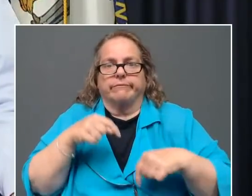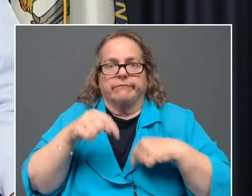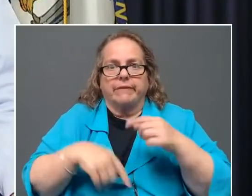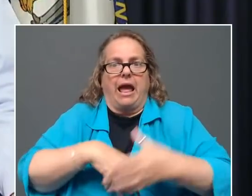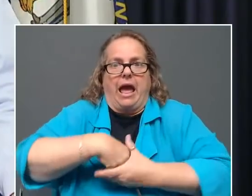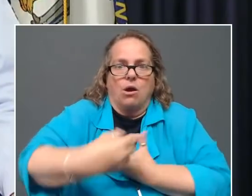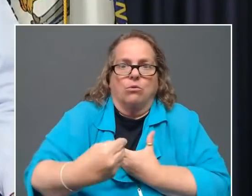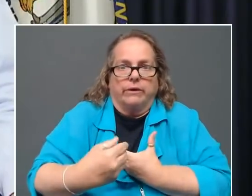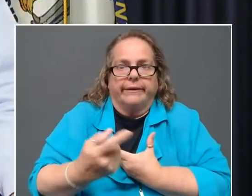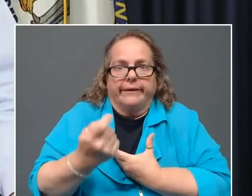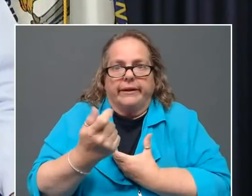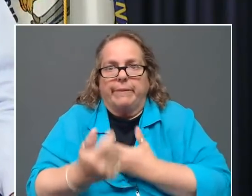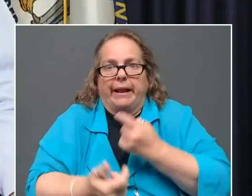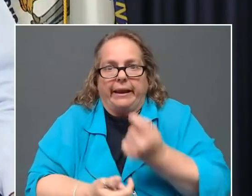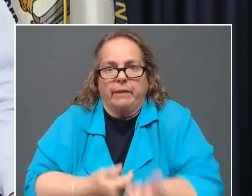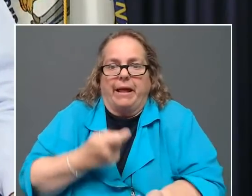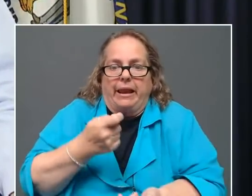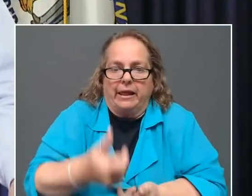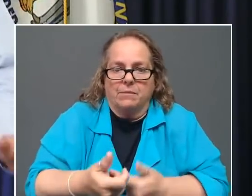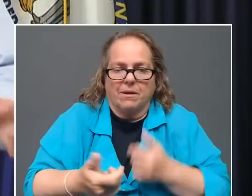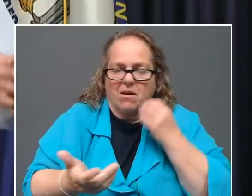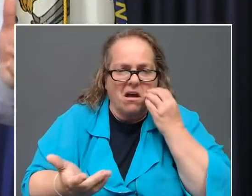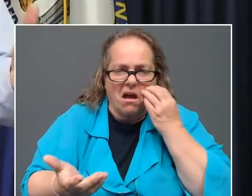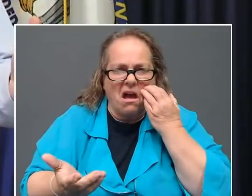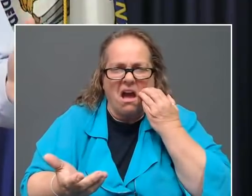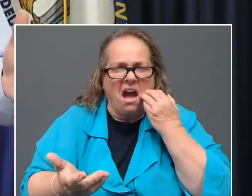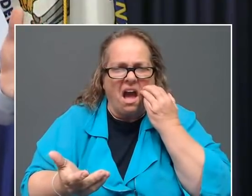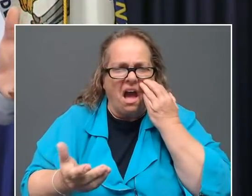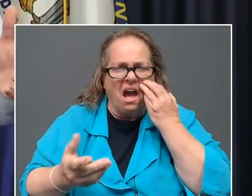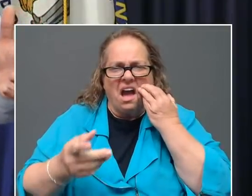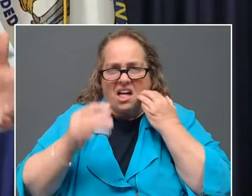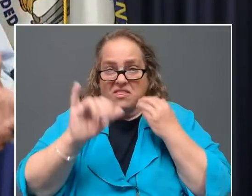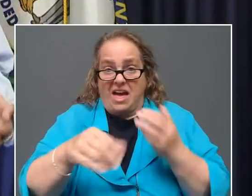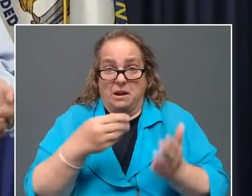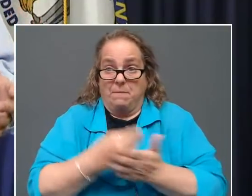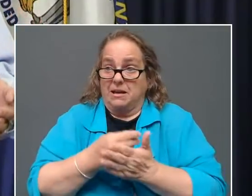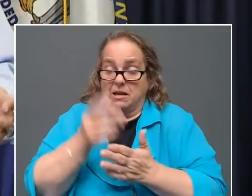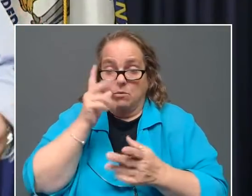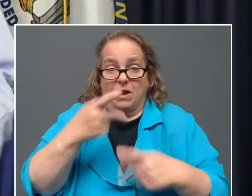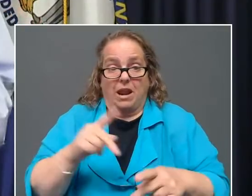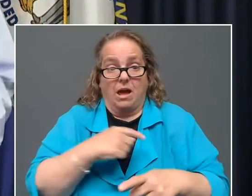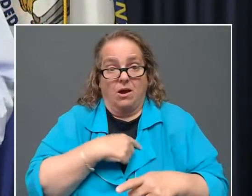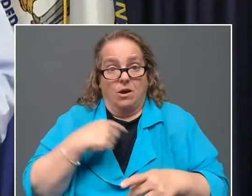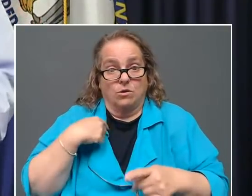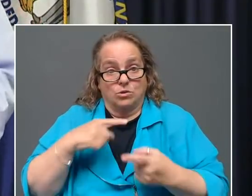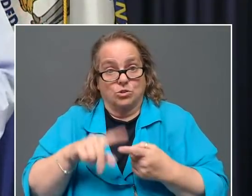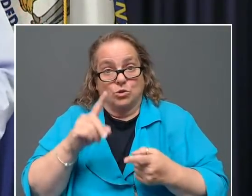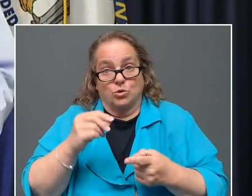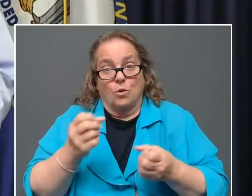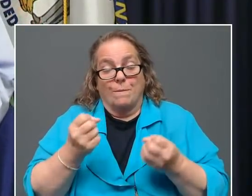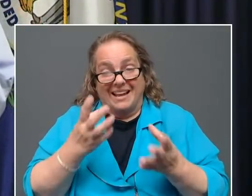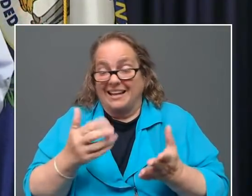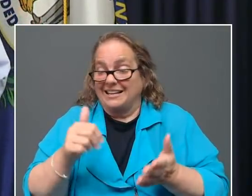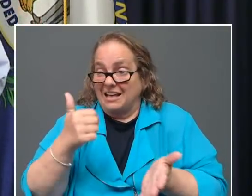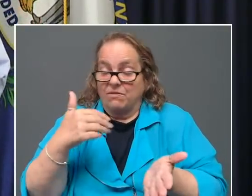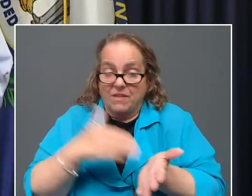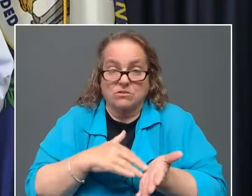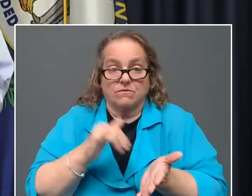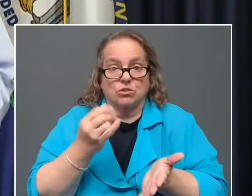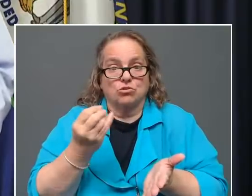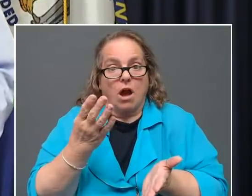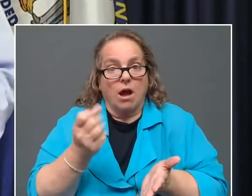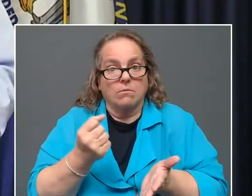is going to allow us to do is create tens of thousands of jobs, to upgrade